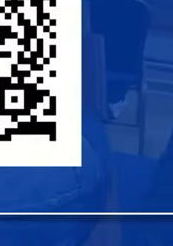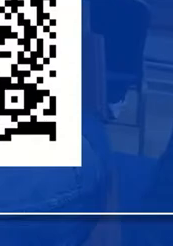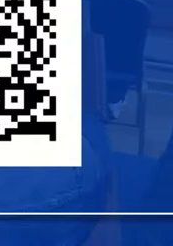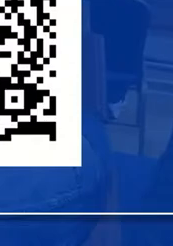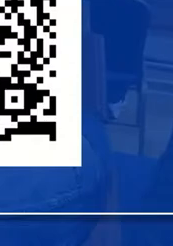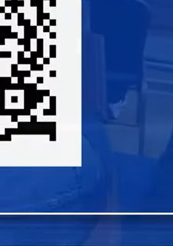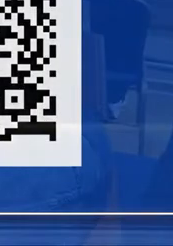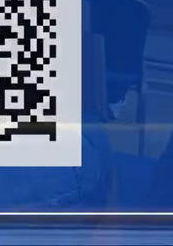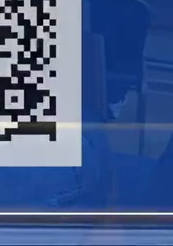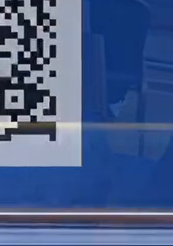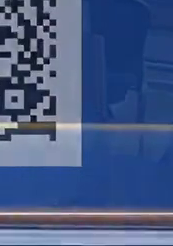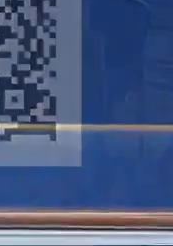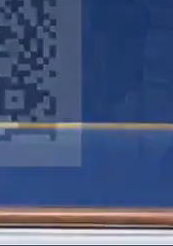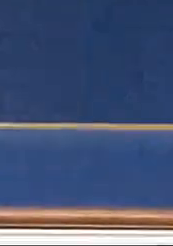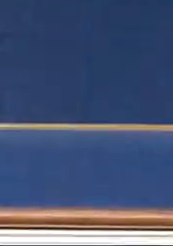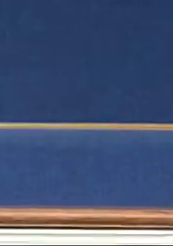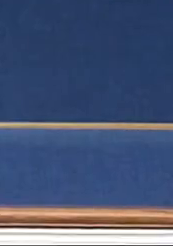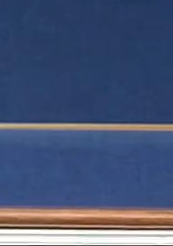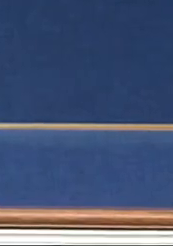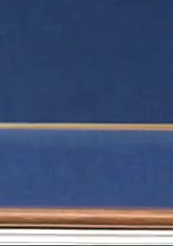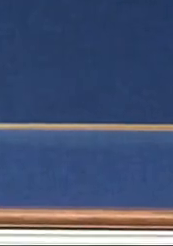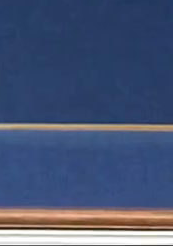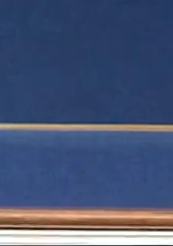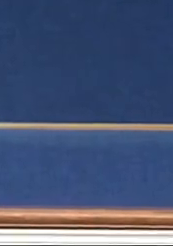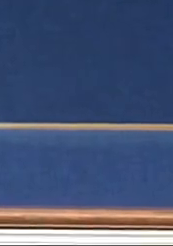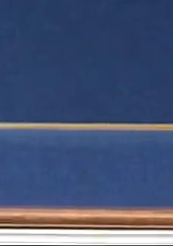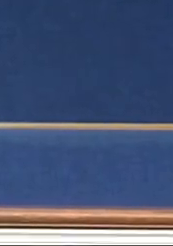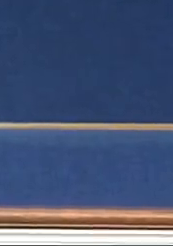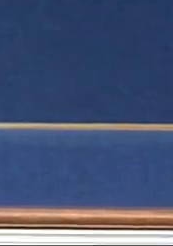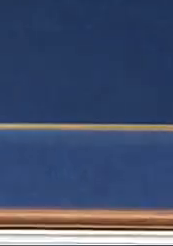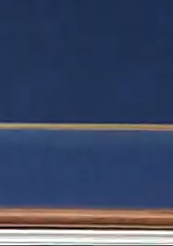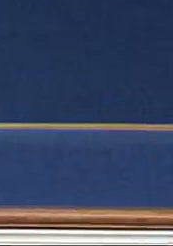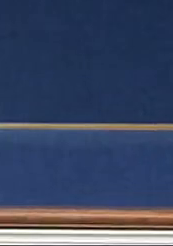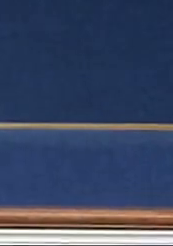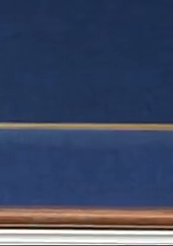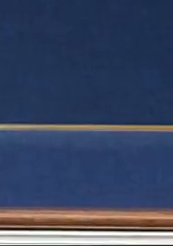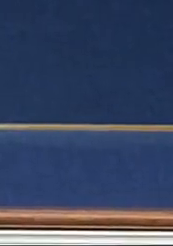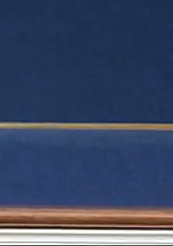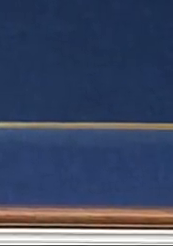Morning, Berean. It is tithe and offering time.